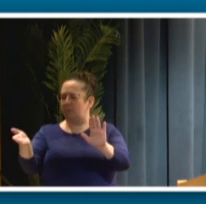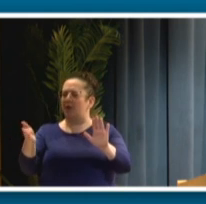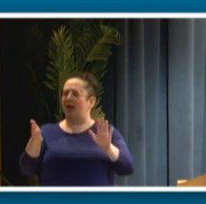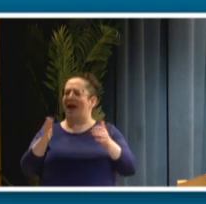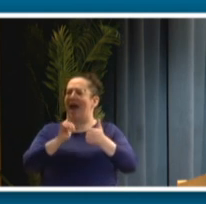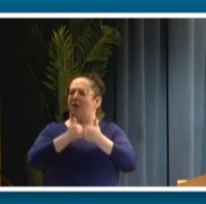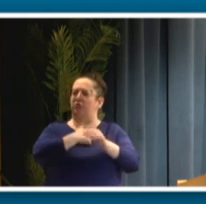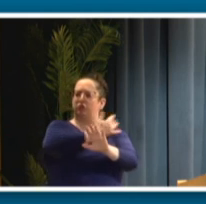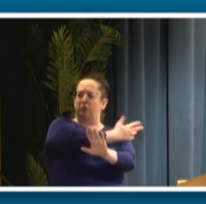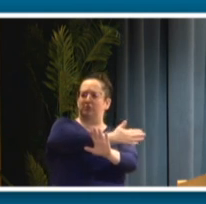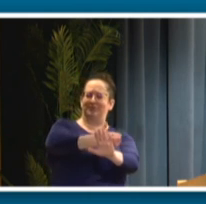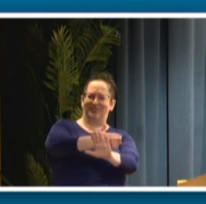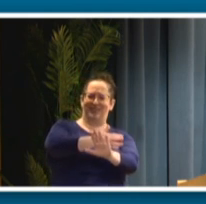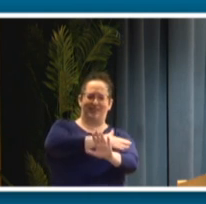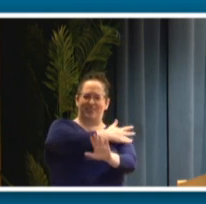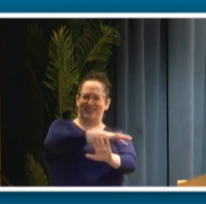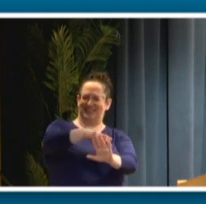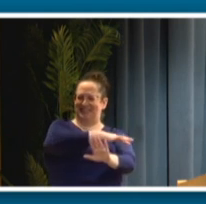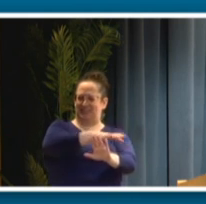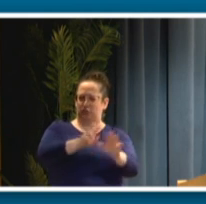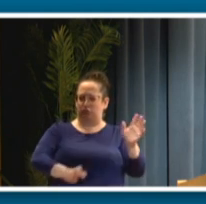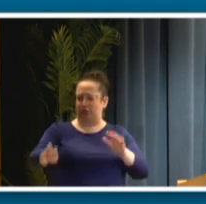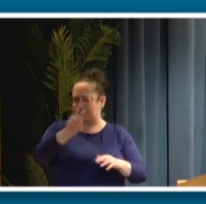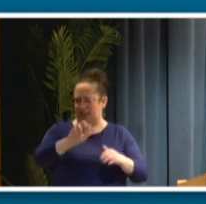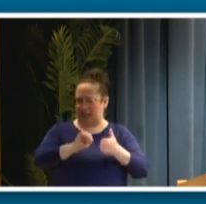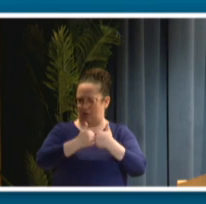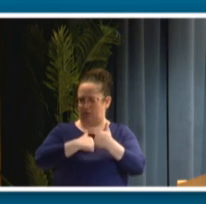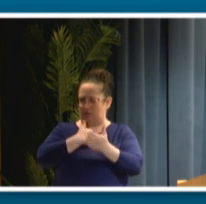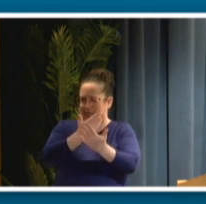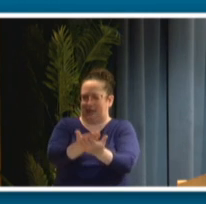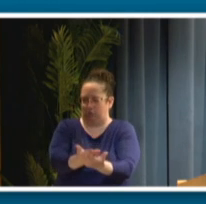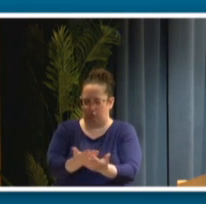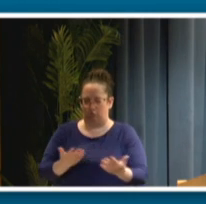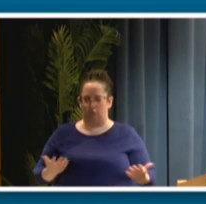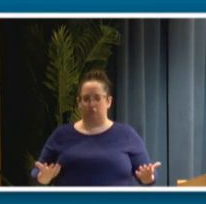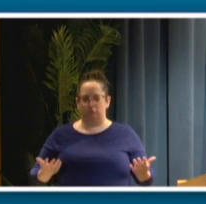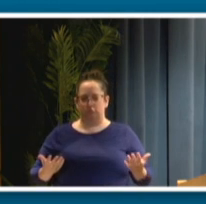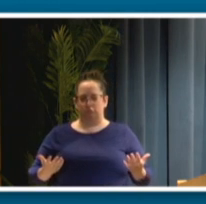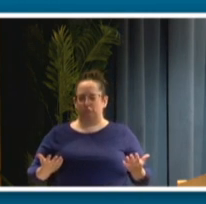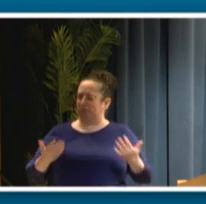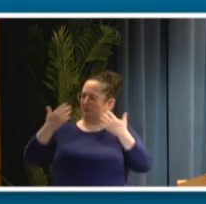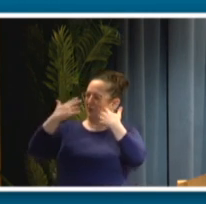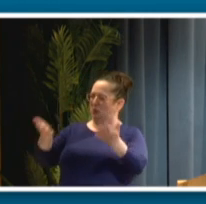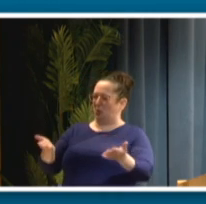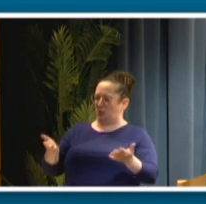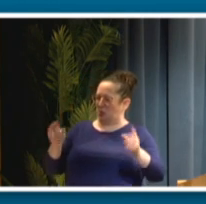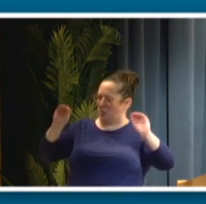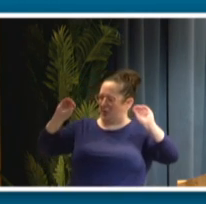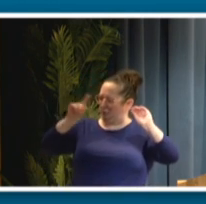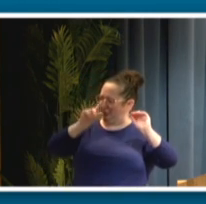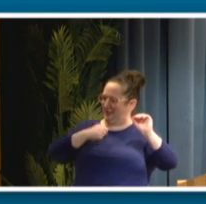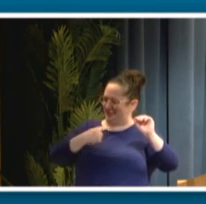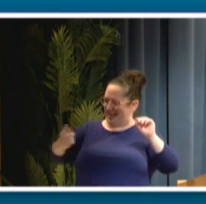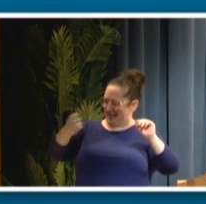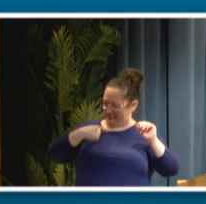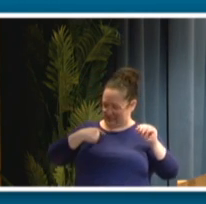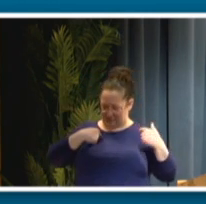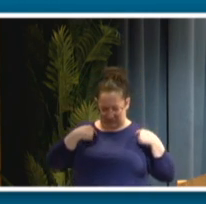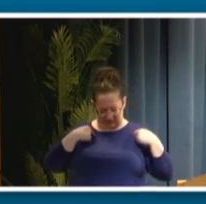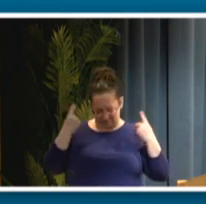about it? I don't know. Nobody's ever asked this. Nobody's ever asked this question. And I'm sitting here thinking,